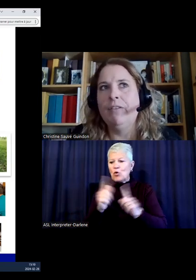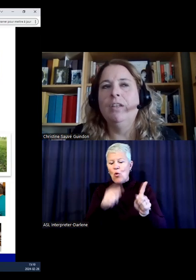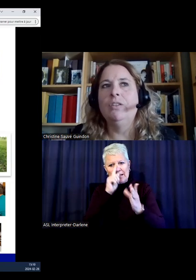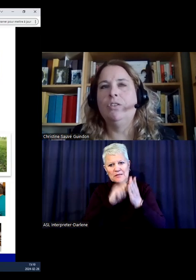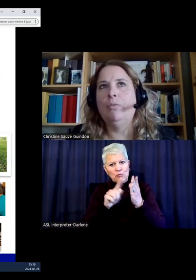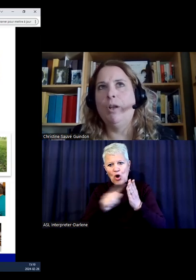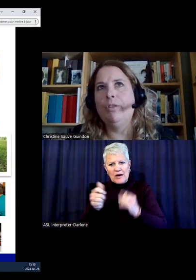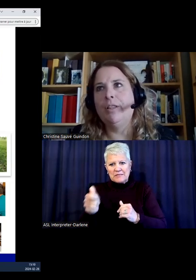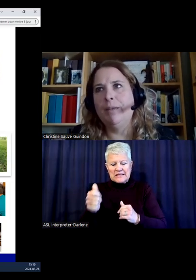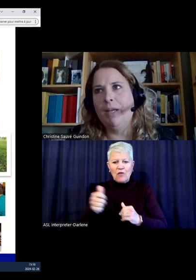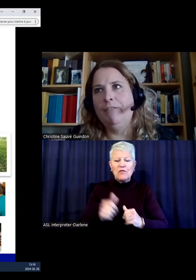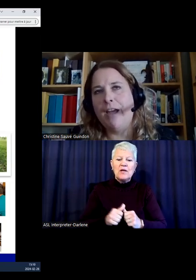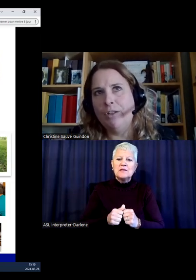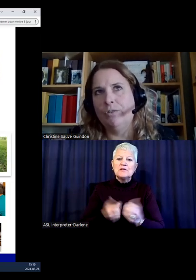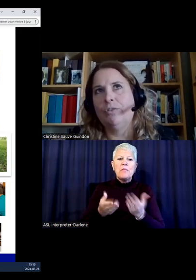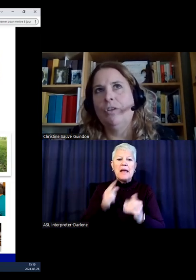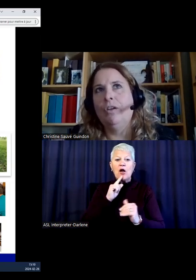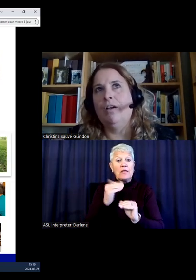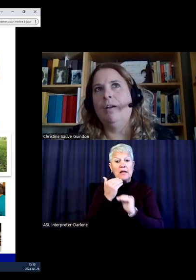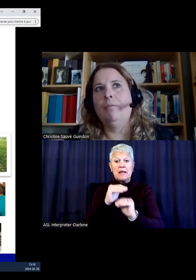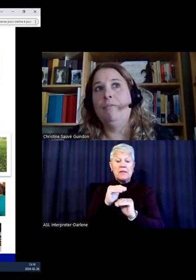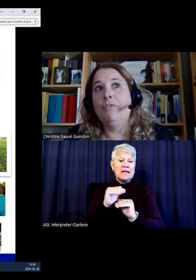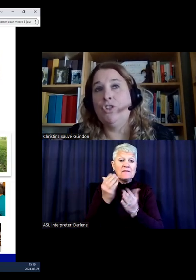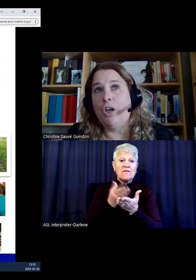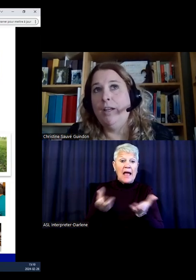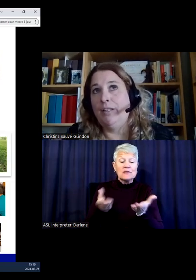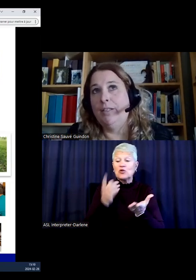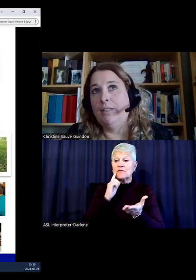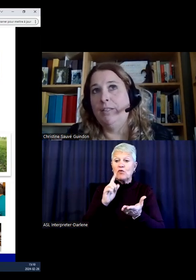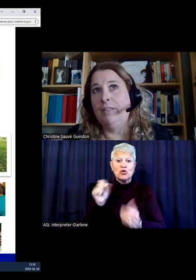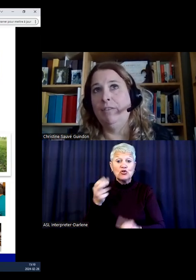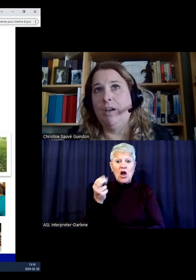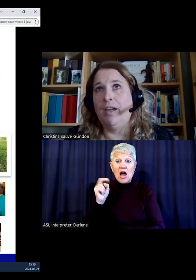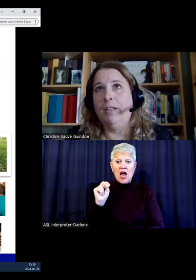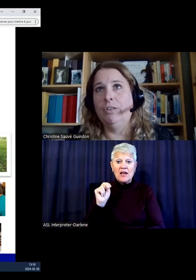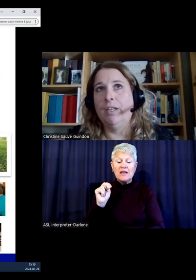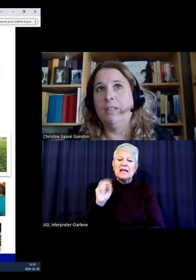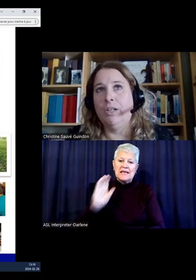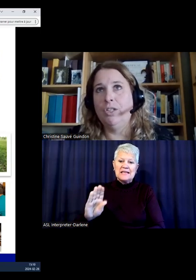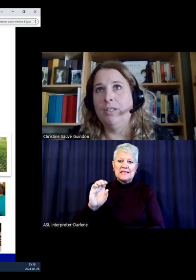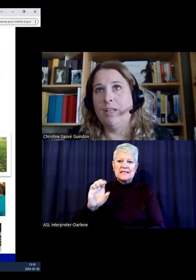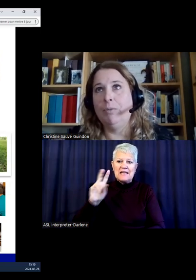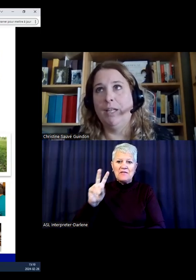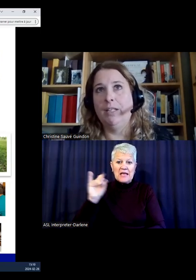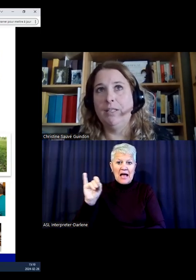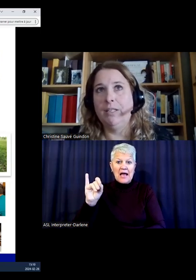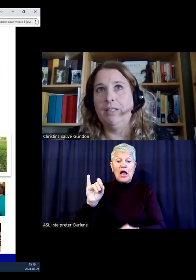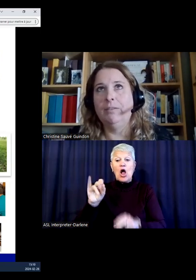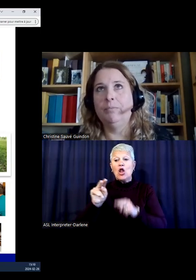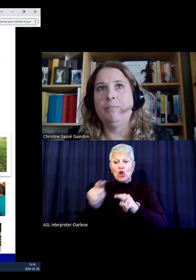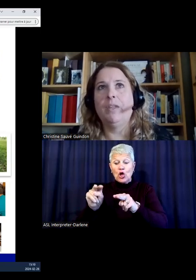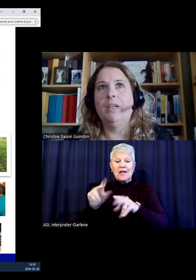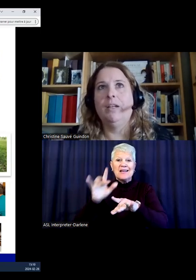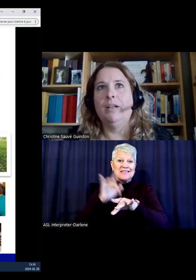himself. So what are the limiting factors? For Sean, it's his CVI, looking and touching simultaneously.